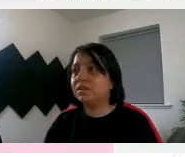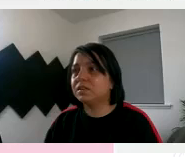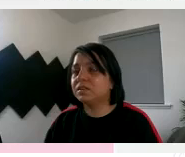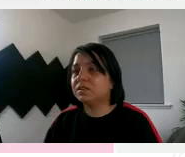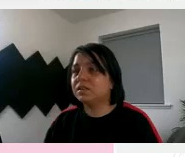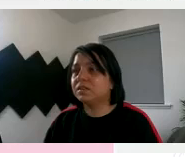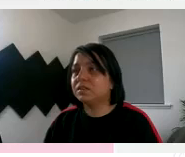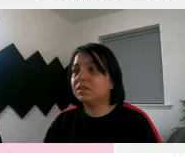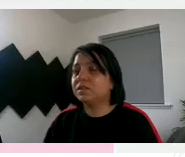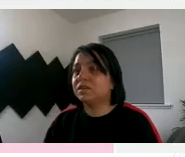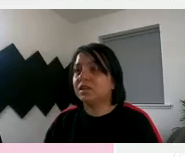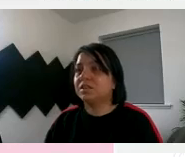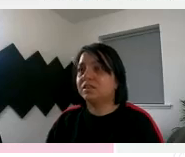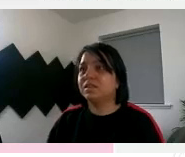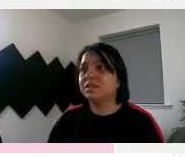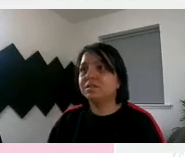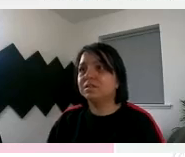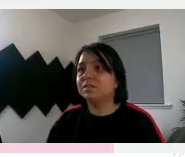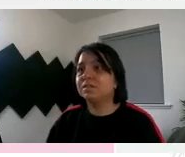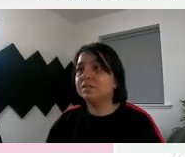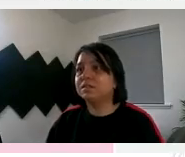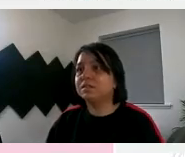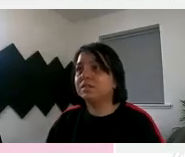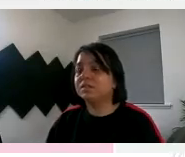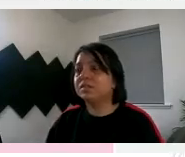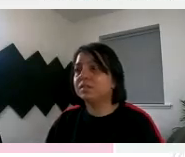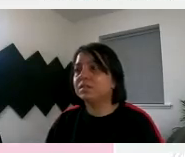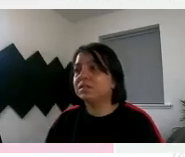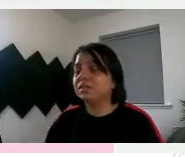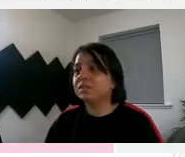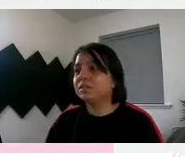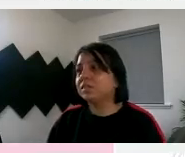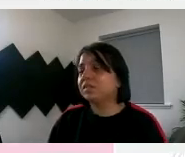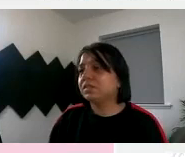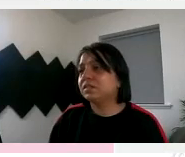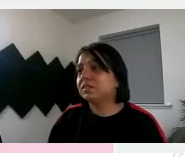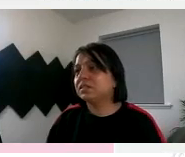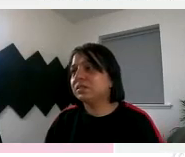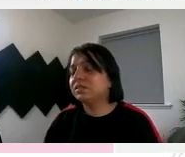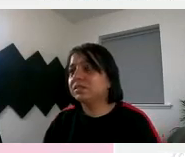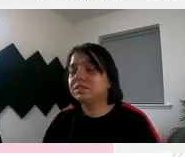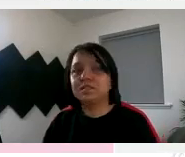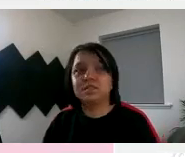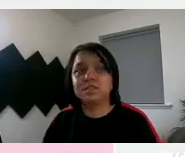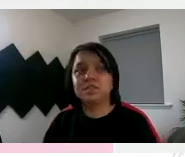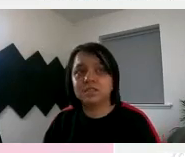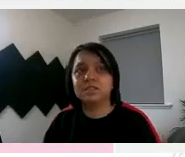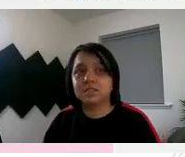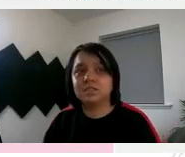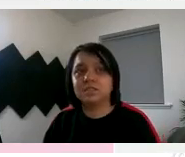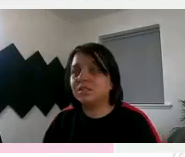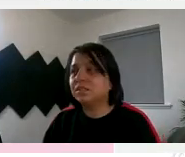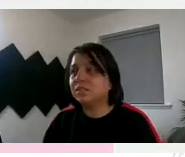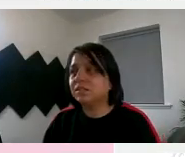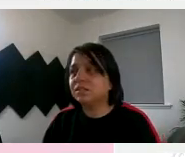UK version, because sometimes we use software and stuff to pick up keywords. So it